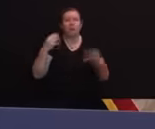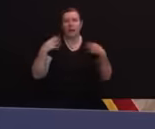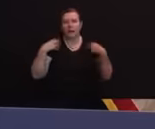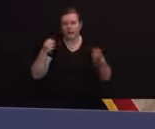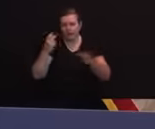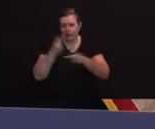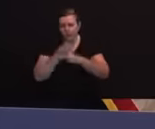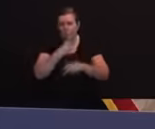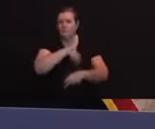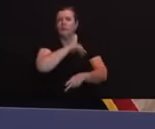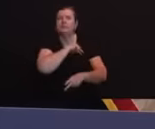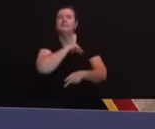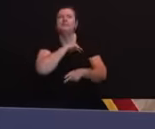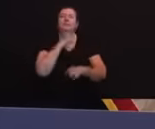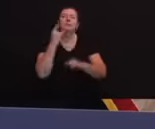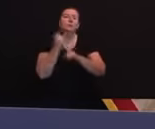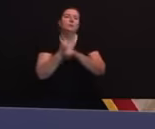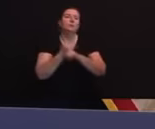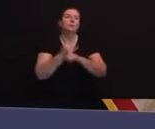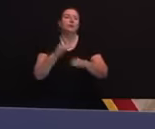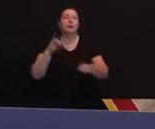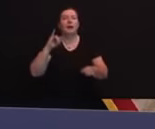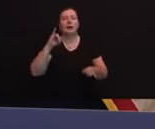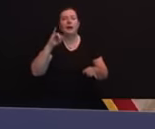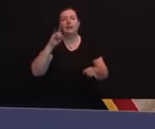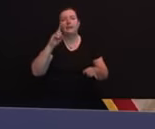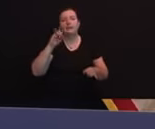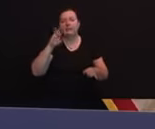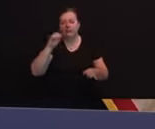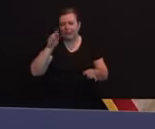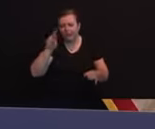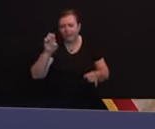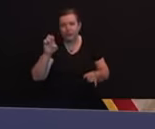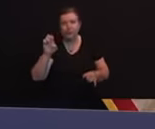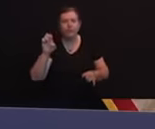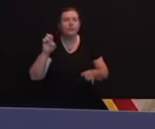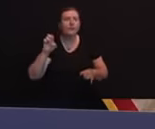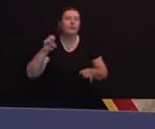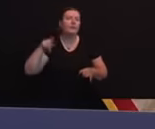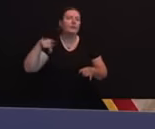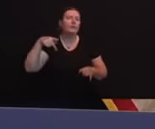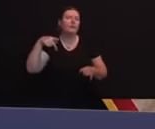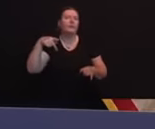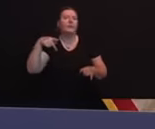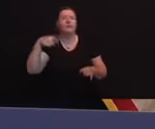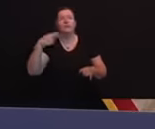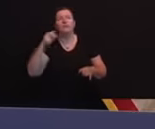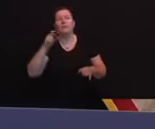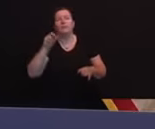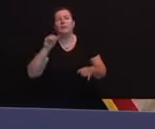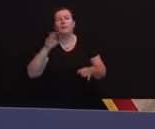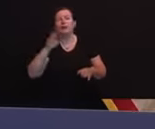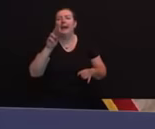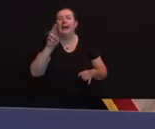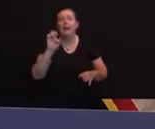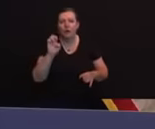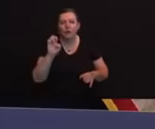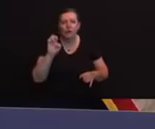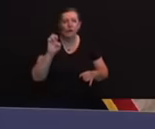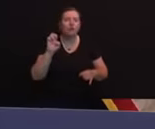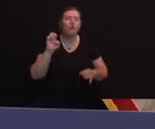Center, ID Care, PharmaCare Inc., and the Institute for Healthcare Improvement for helping drive this